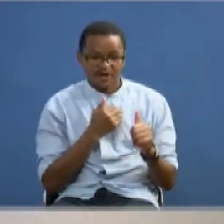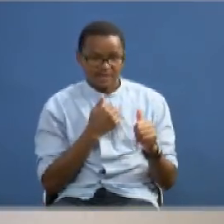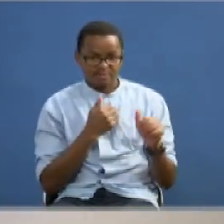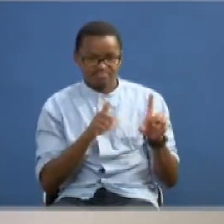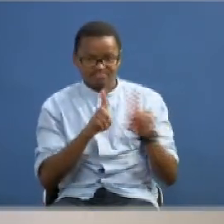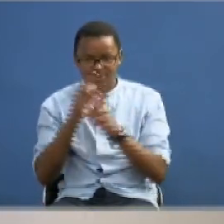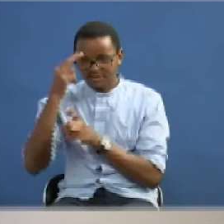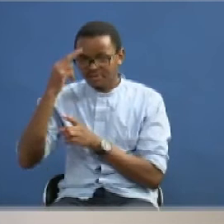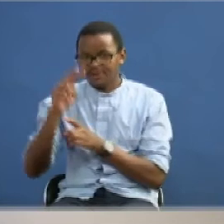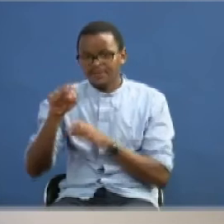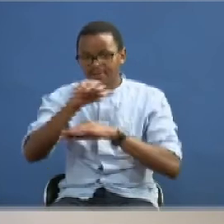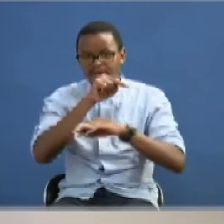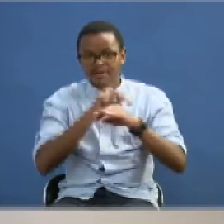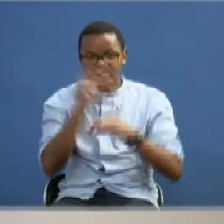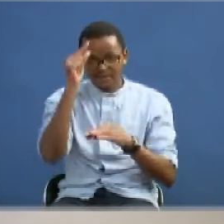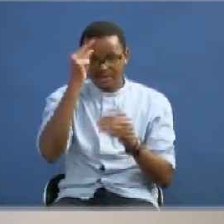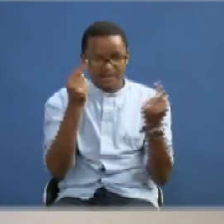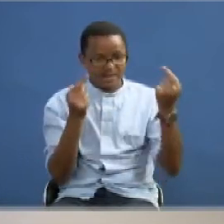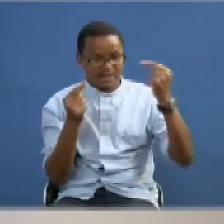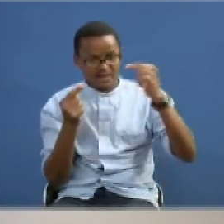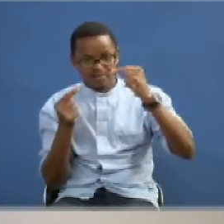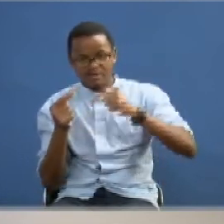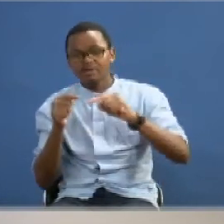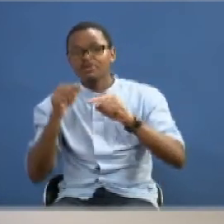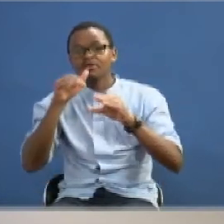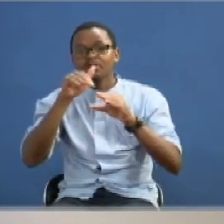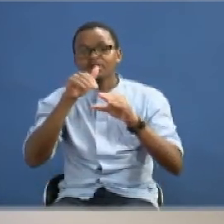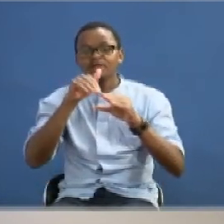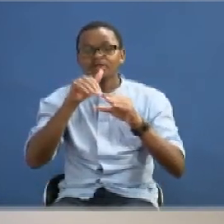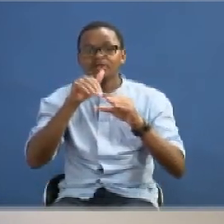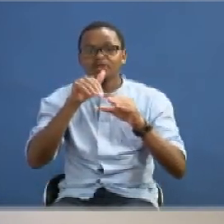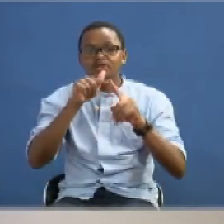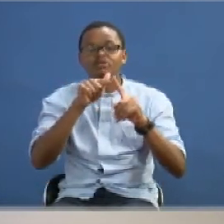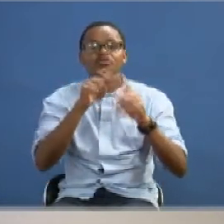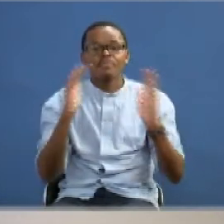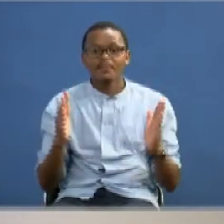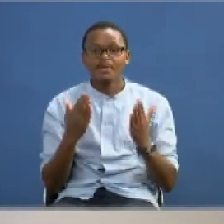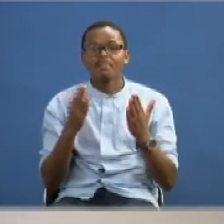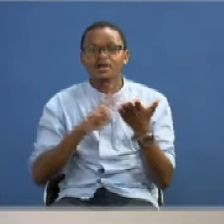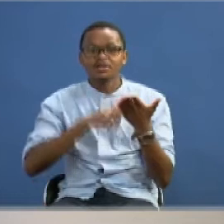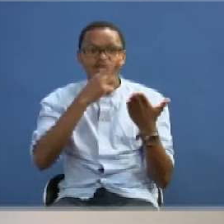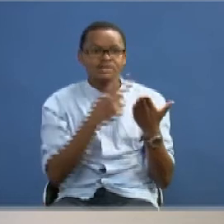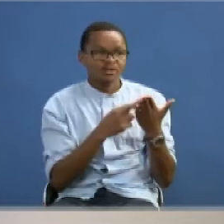also seen the national government come in terms of mobilizing resources, donations, the Jack